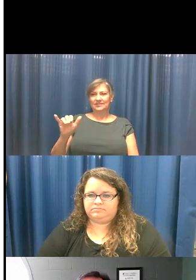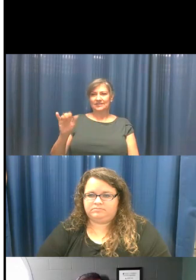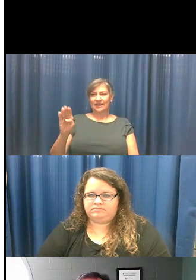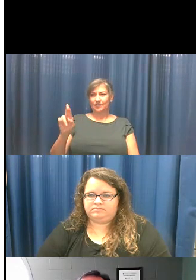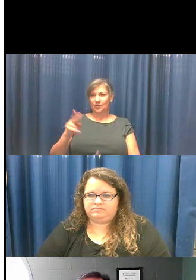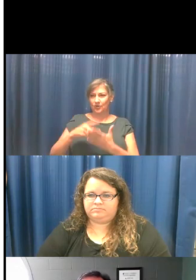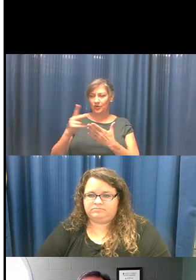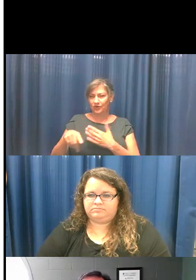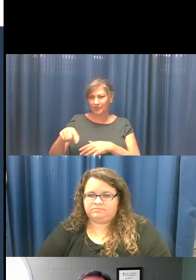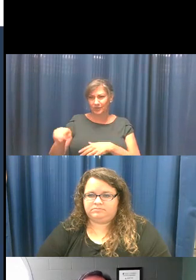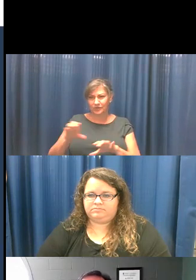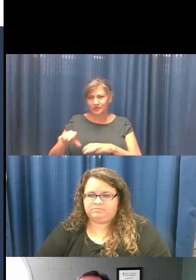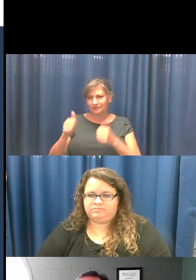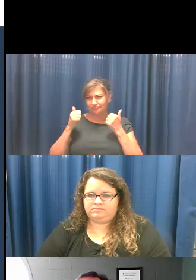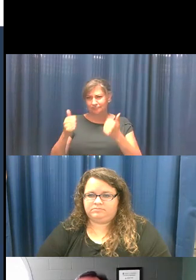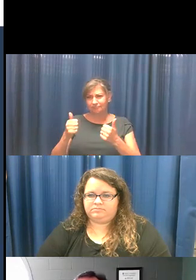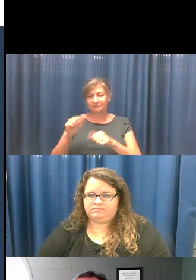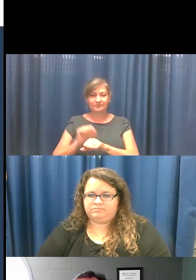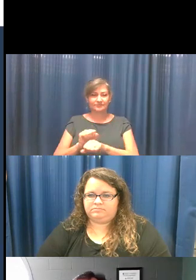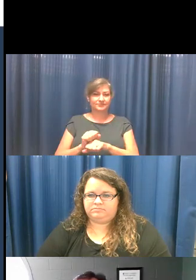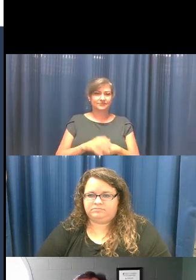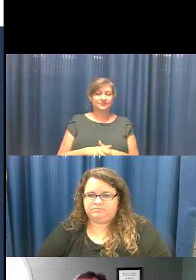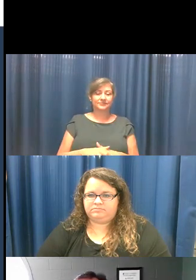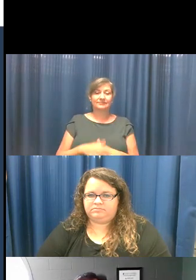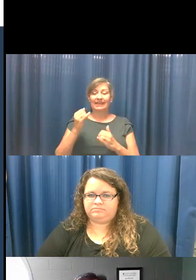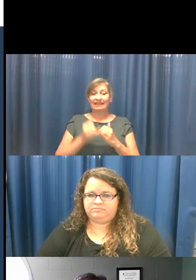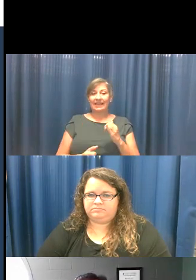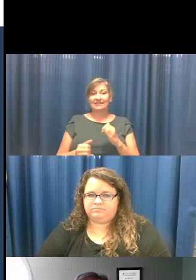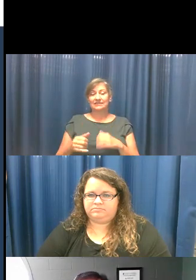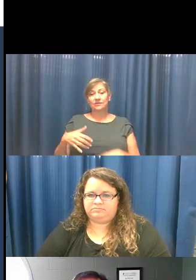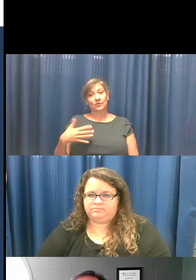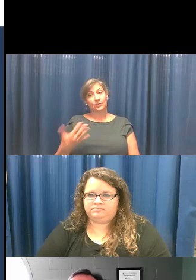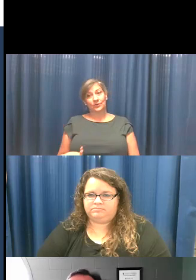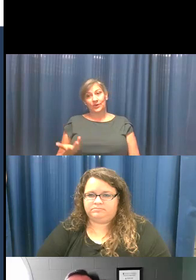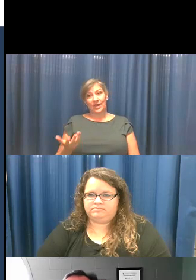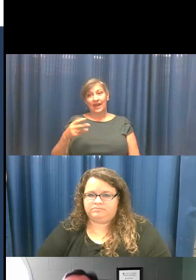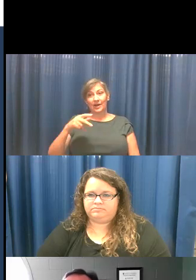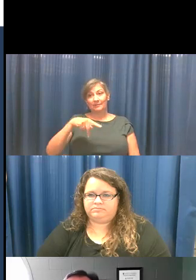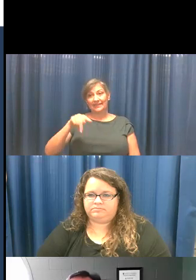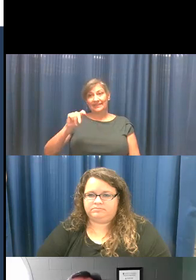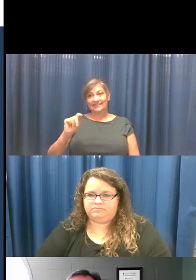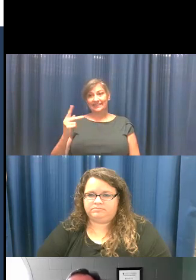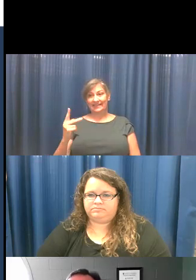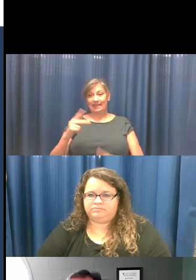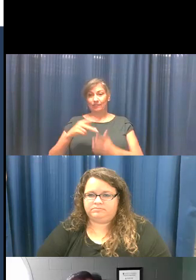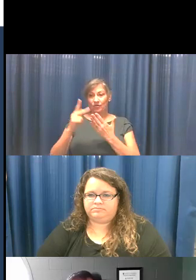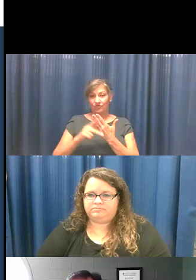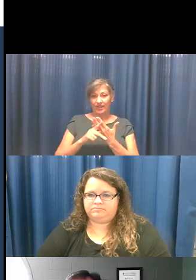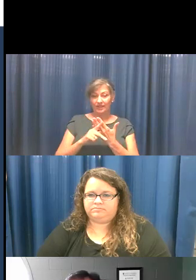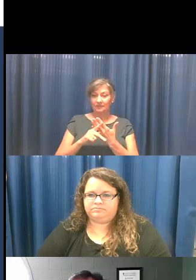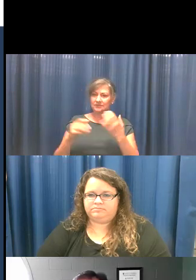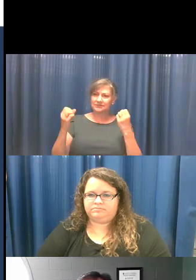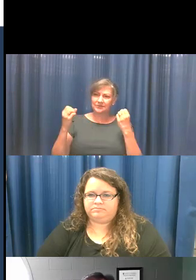doing phenomenal work. And lastly, boy, our PTK program, so